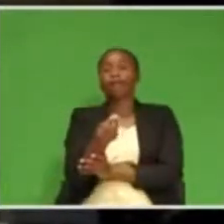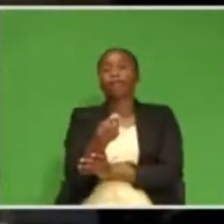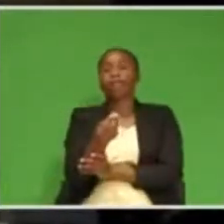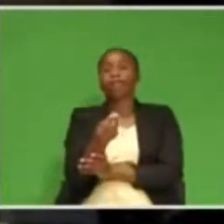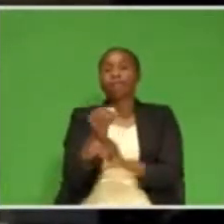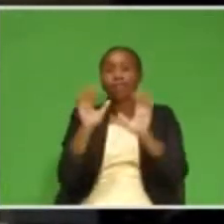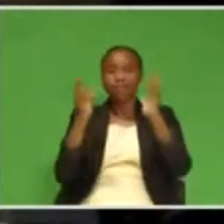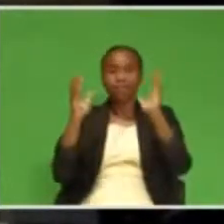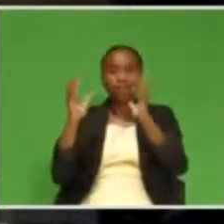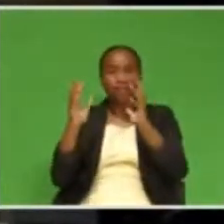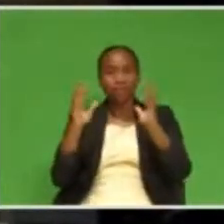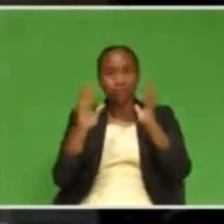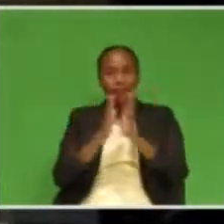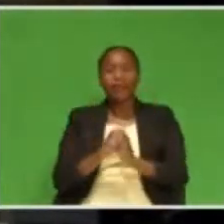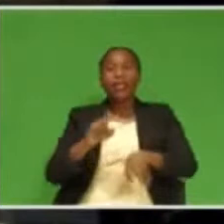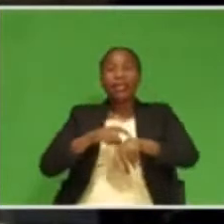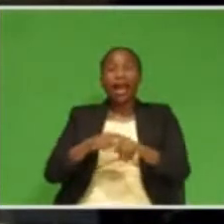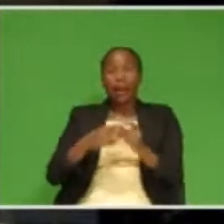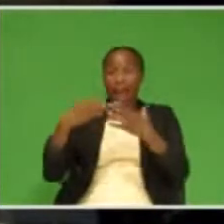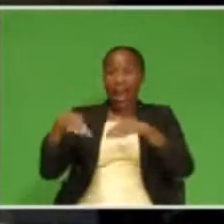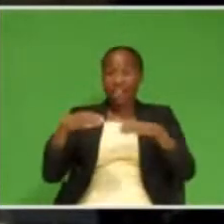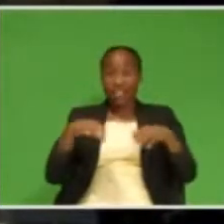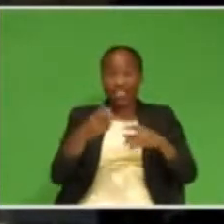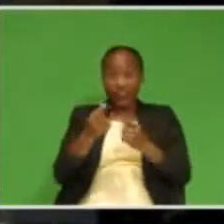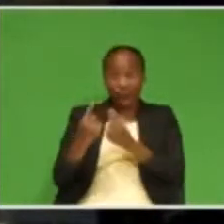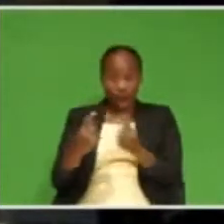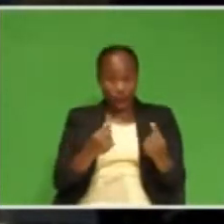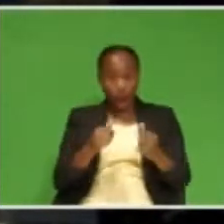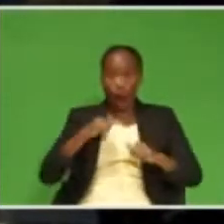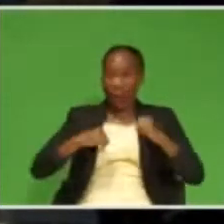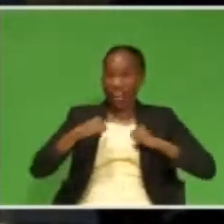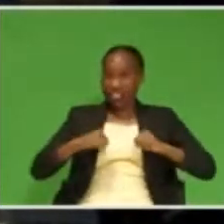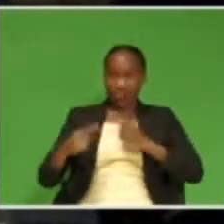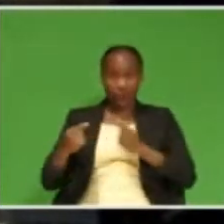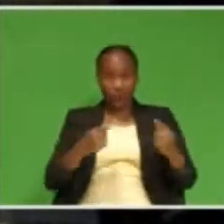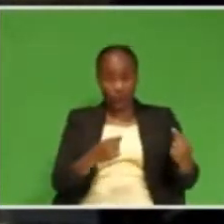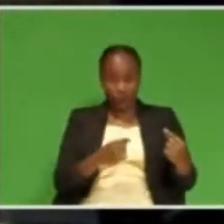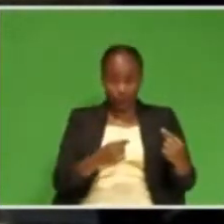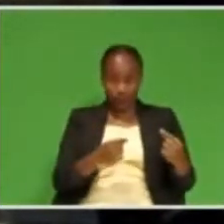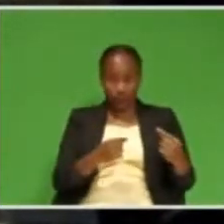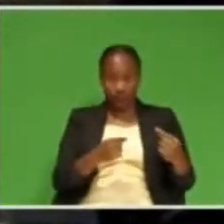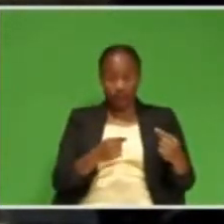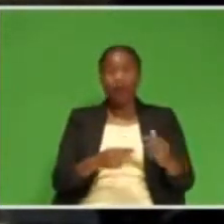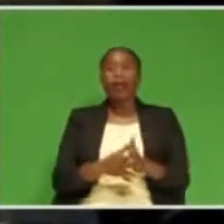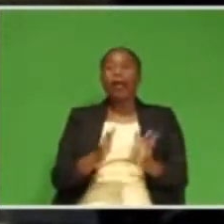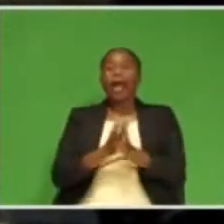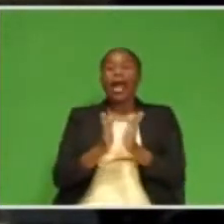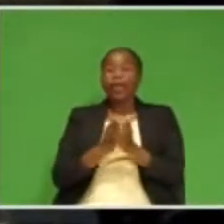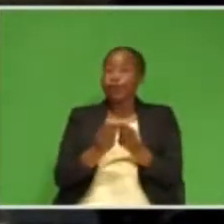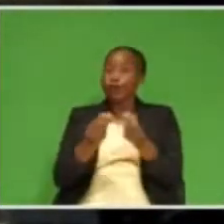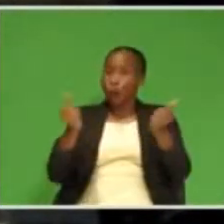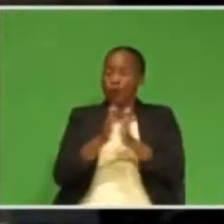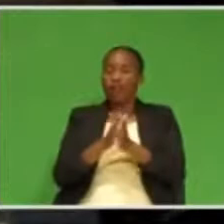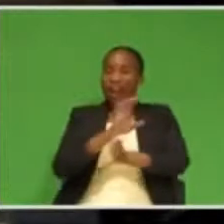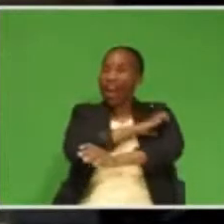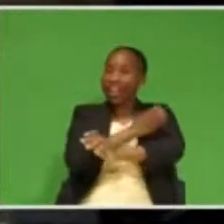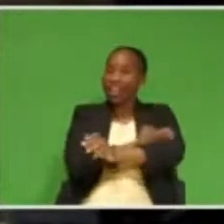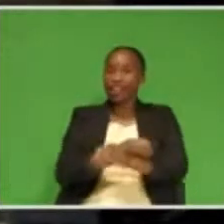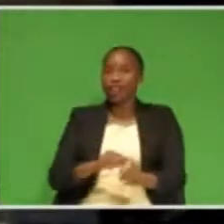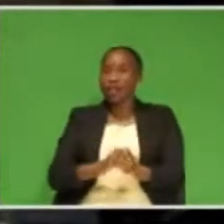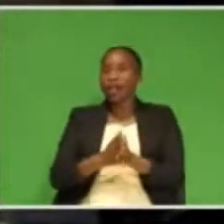As we take these actions to resolve the energy crisis, we are